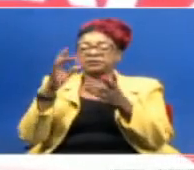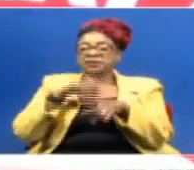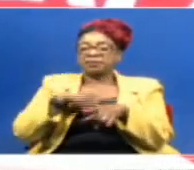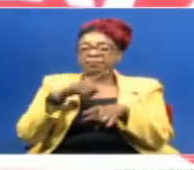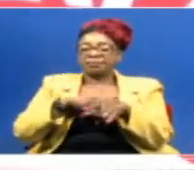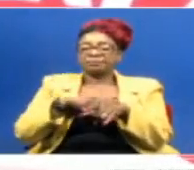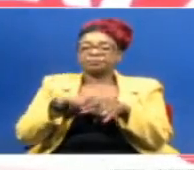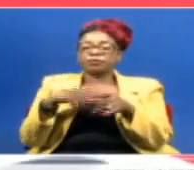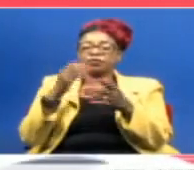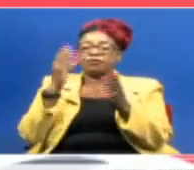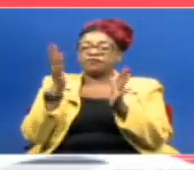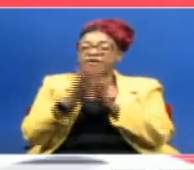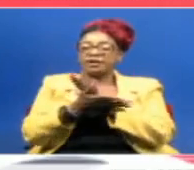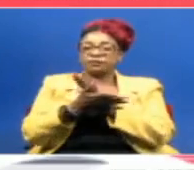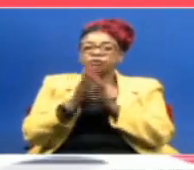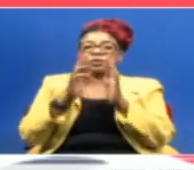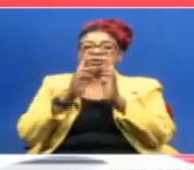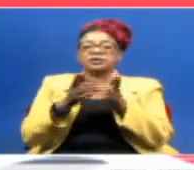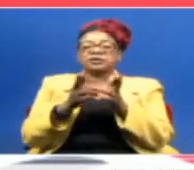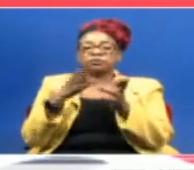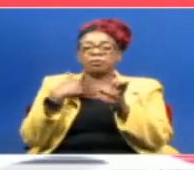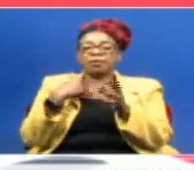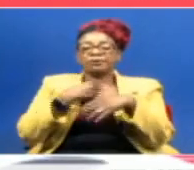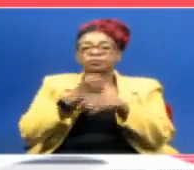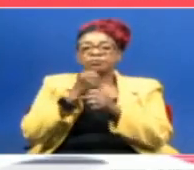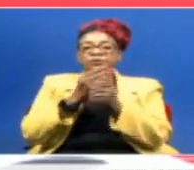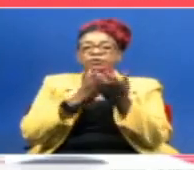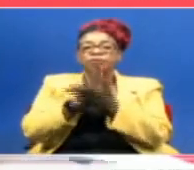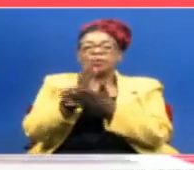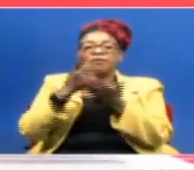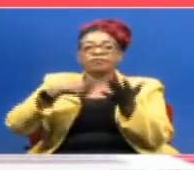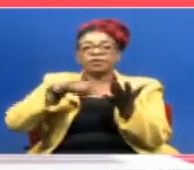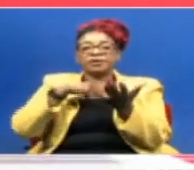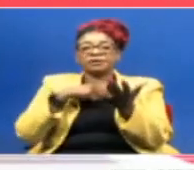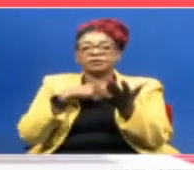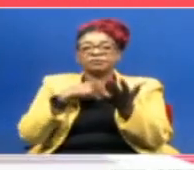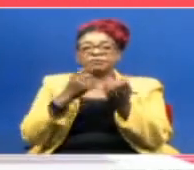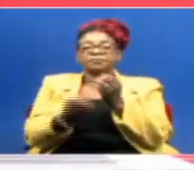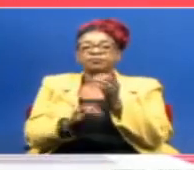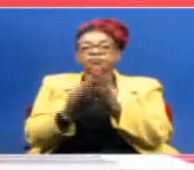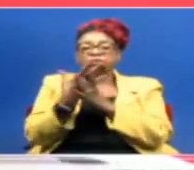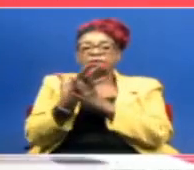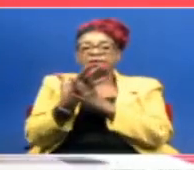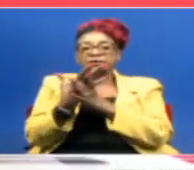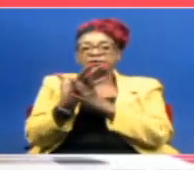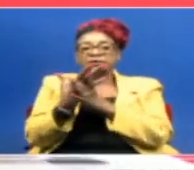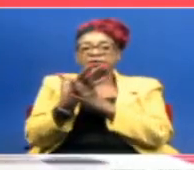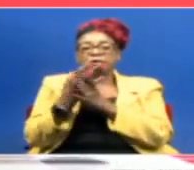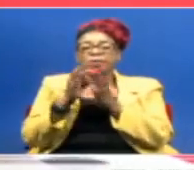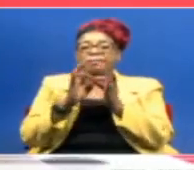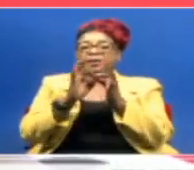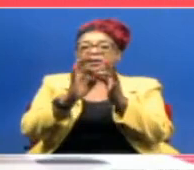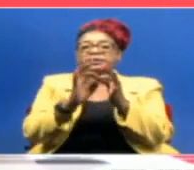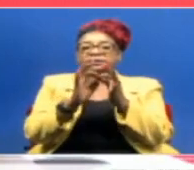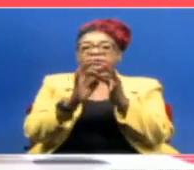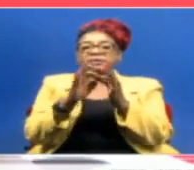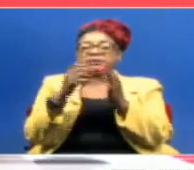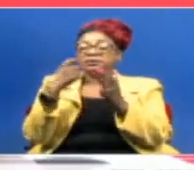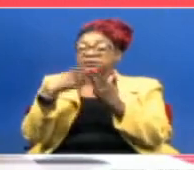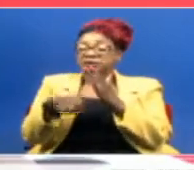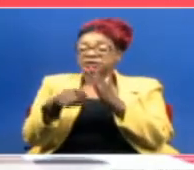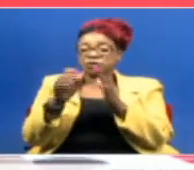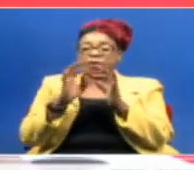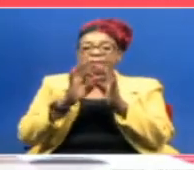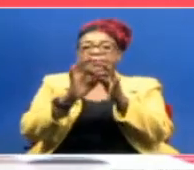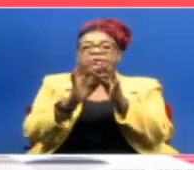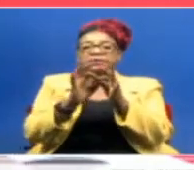returns. We want to make sure that for us to create compliance, tax compliance, tax